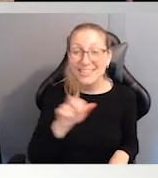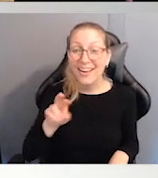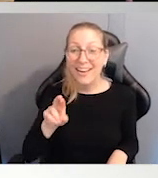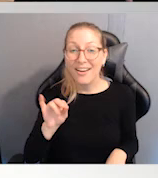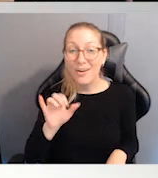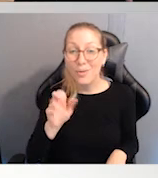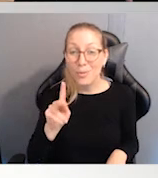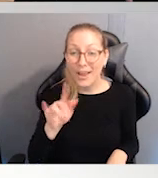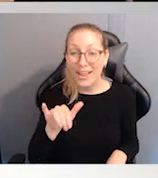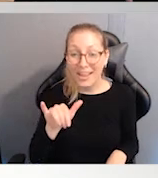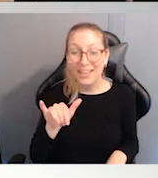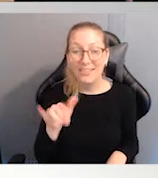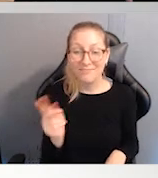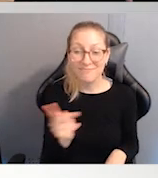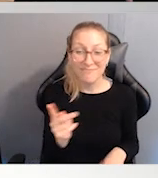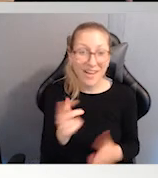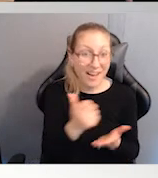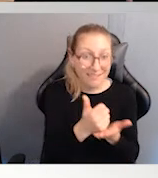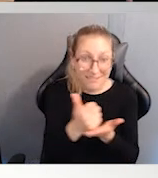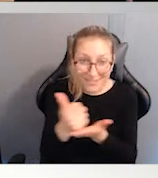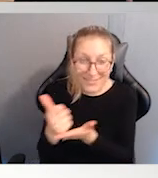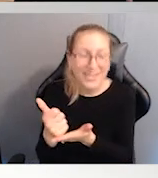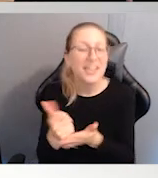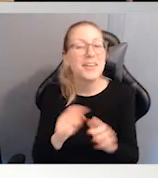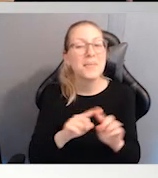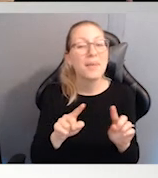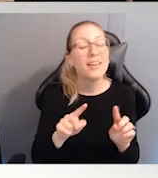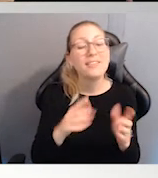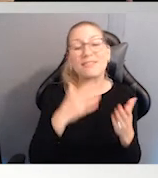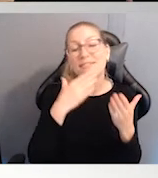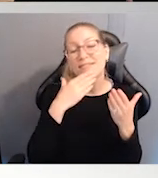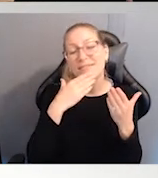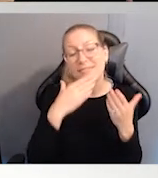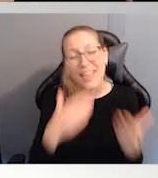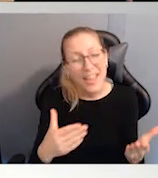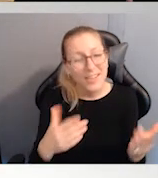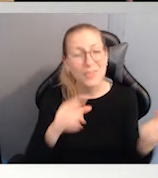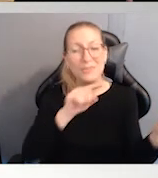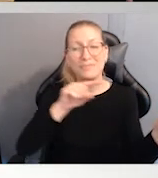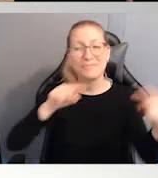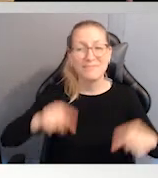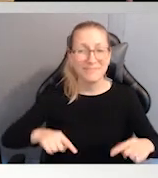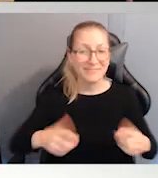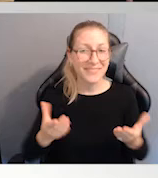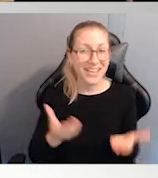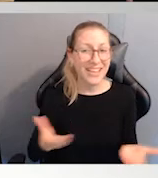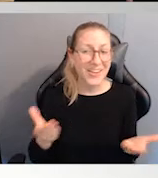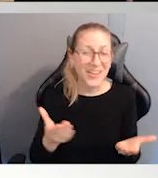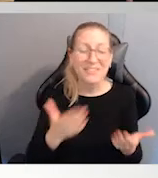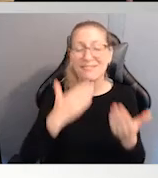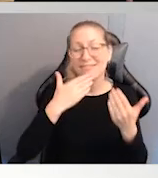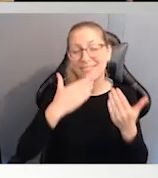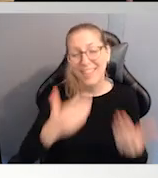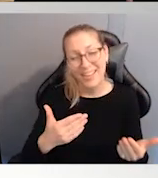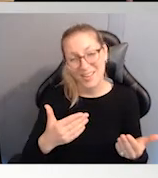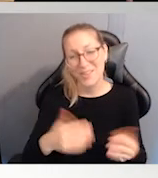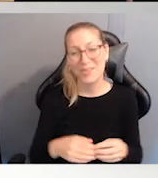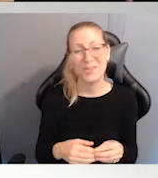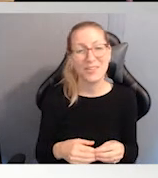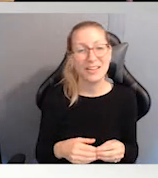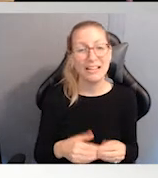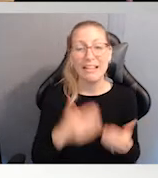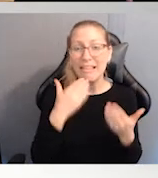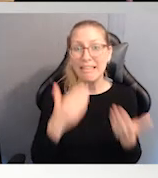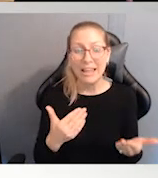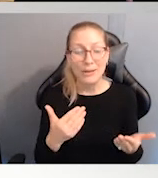to do. But at any rate, I just want to say thank you for coming this morning. Thank you for listening, everybody. Thank you for